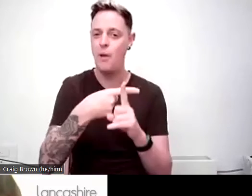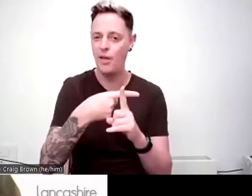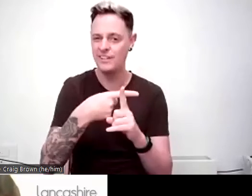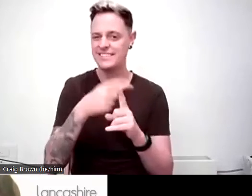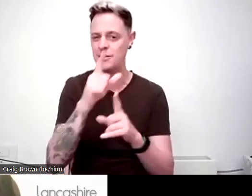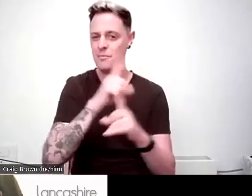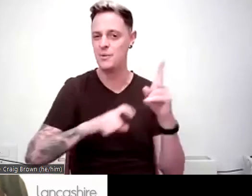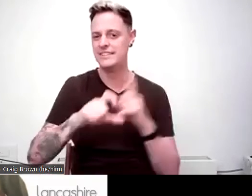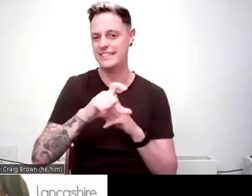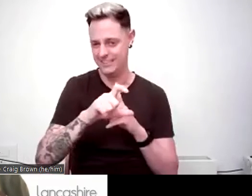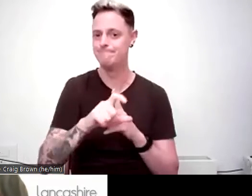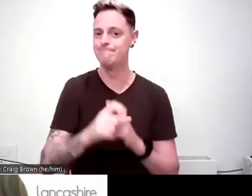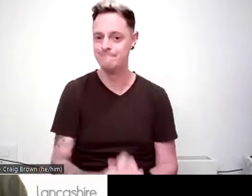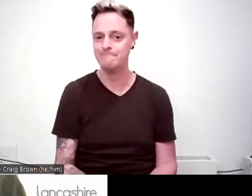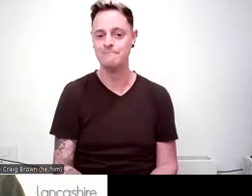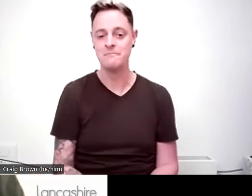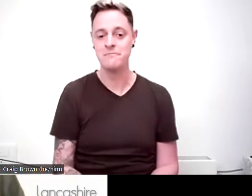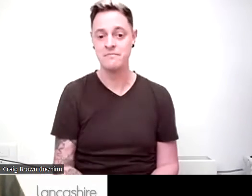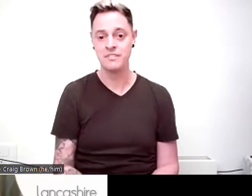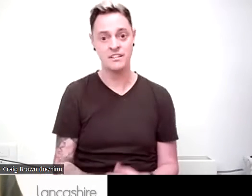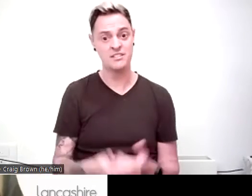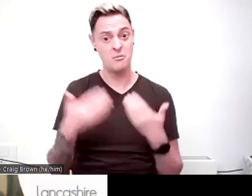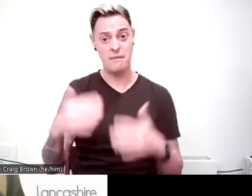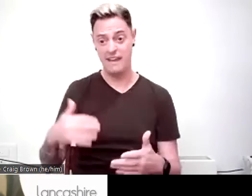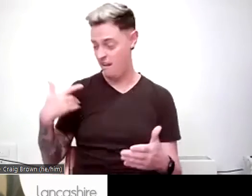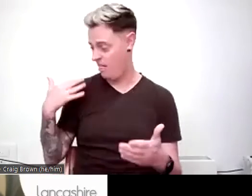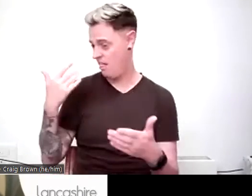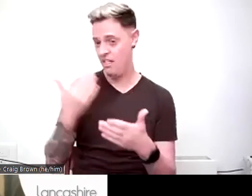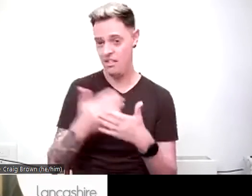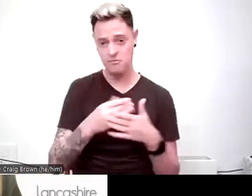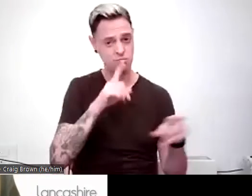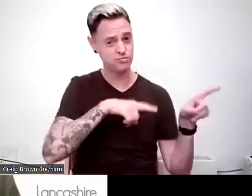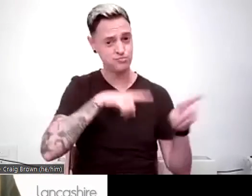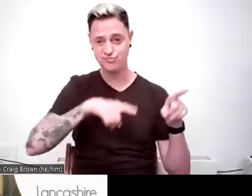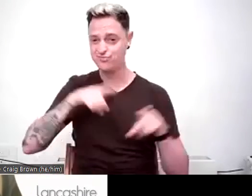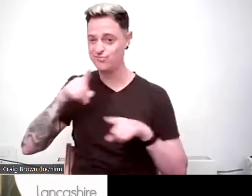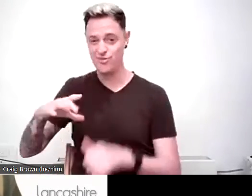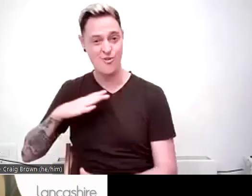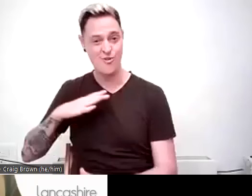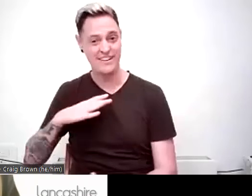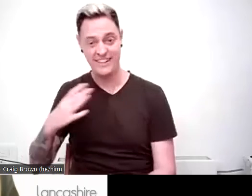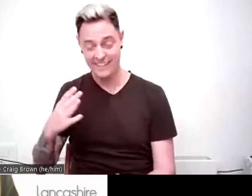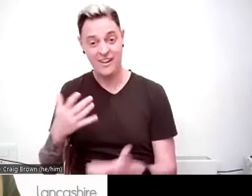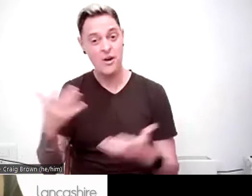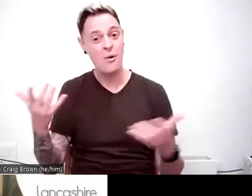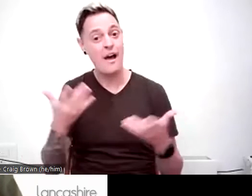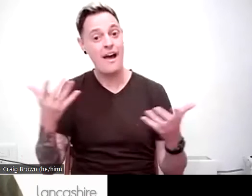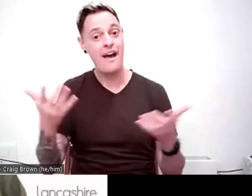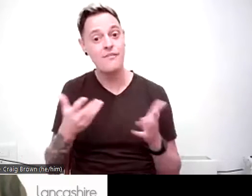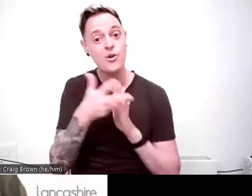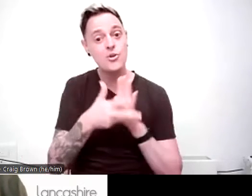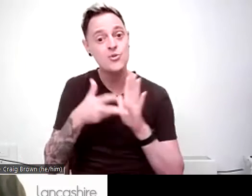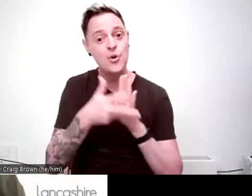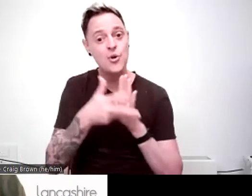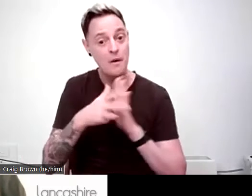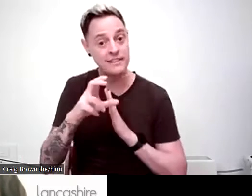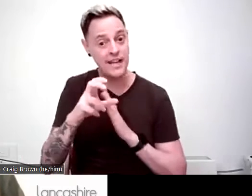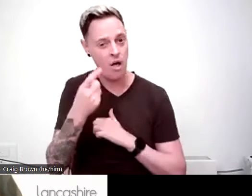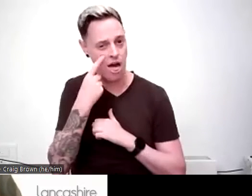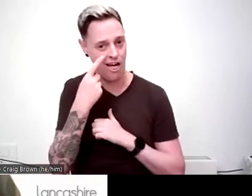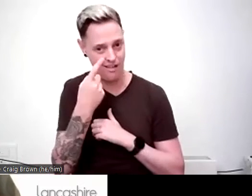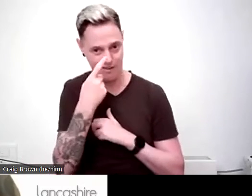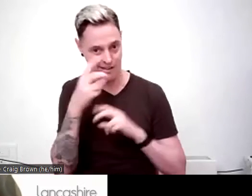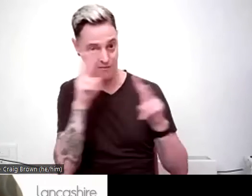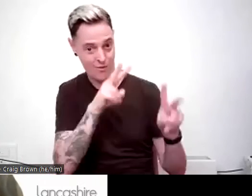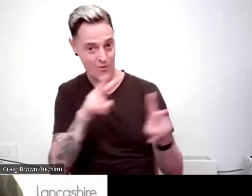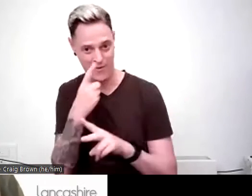as well. So we've had various different episodes in the past that are all available on our YouTube channel, and today we're coming with something a